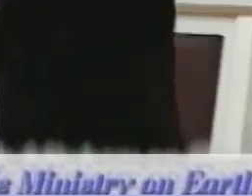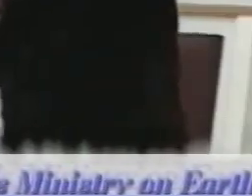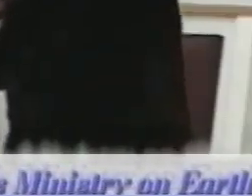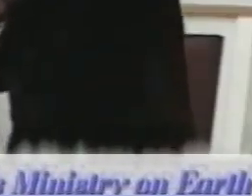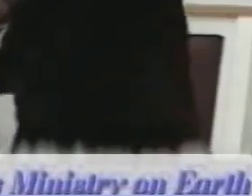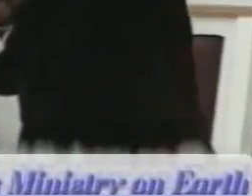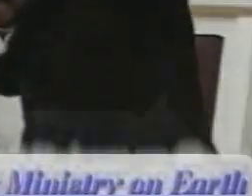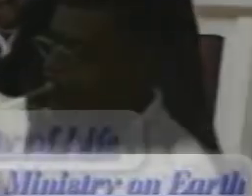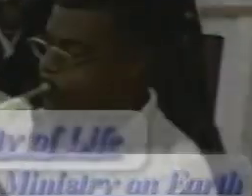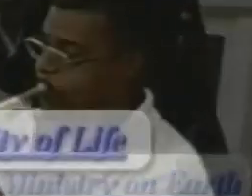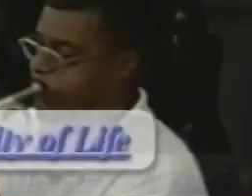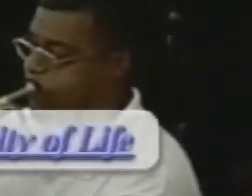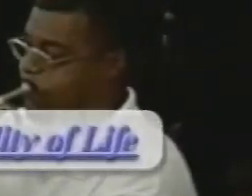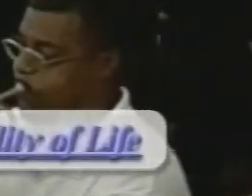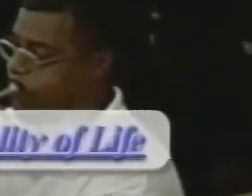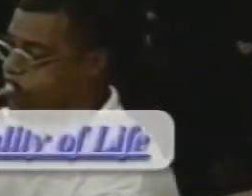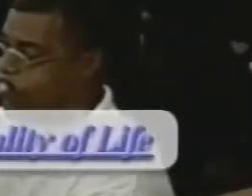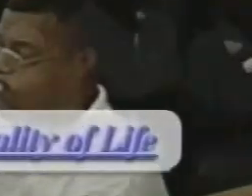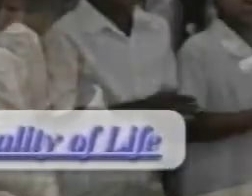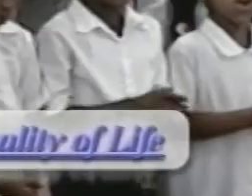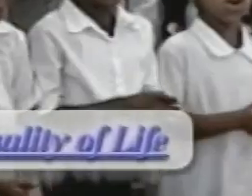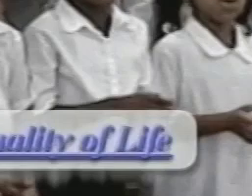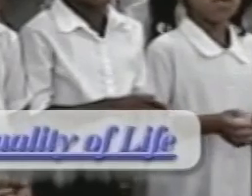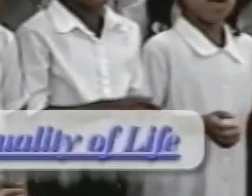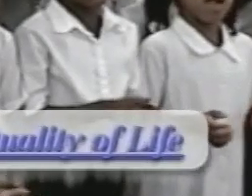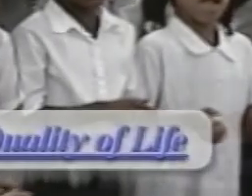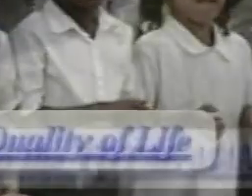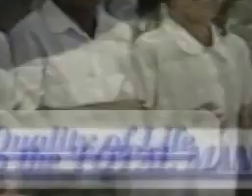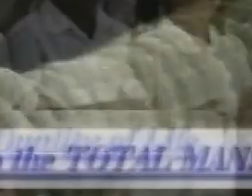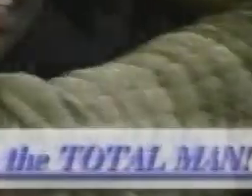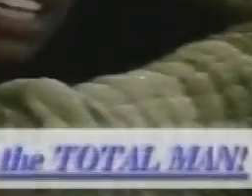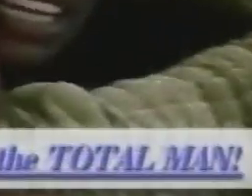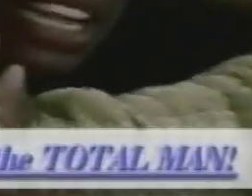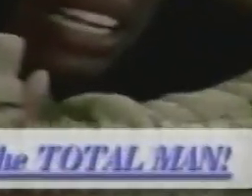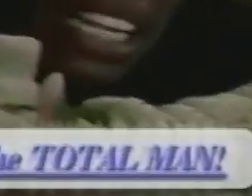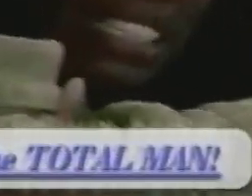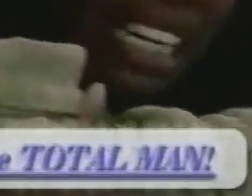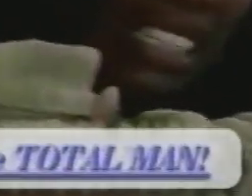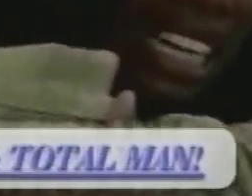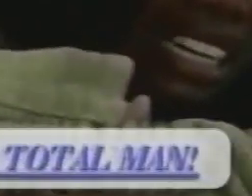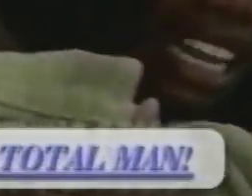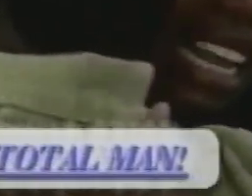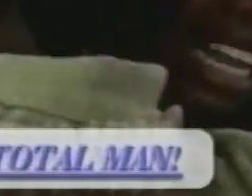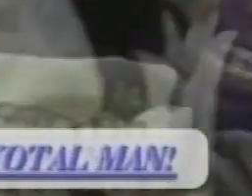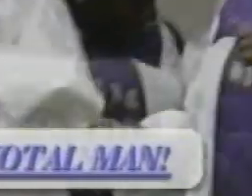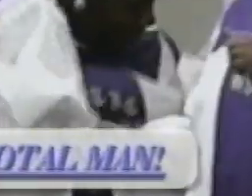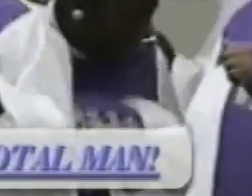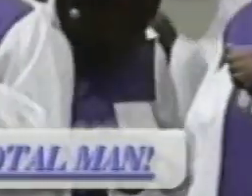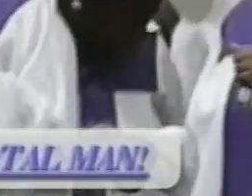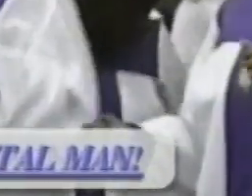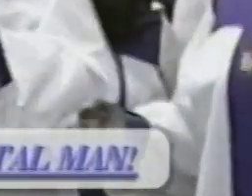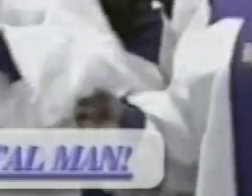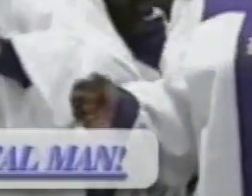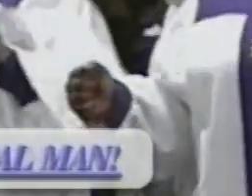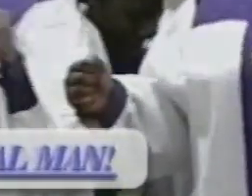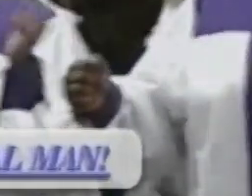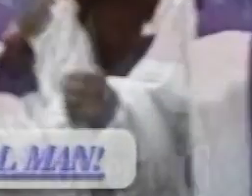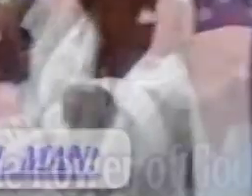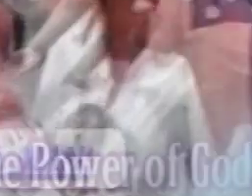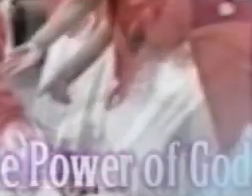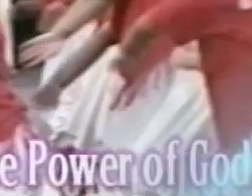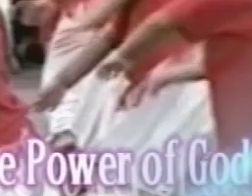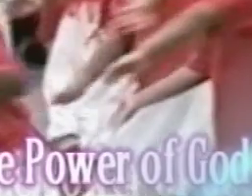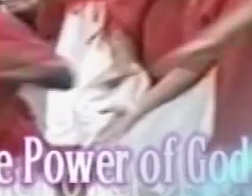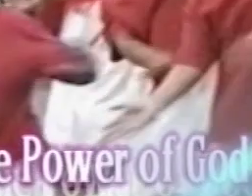Christ's ministry on earth, to improve their quality of life, to be a ministry to the total man.